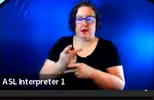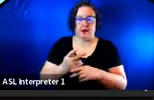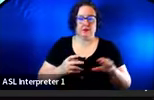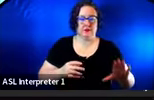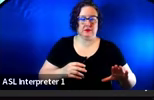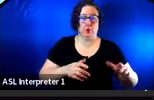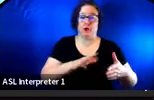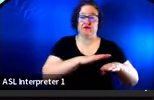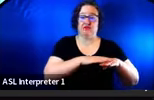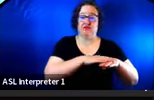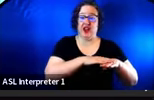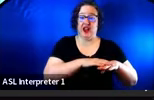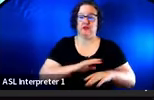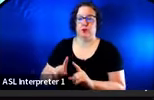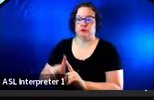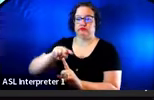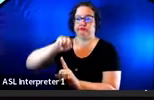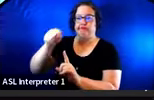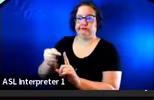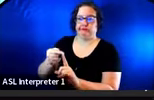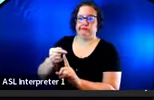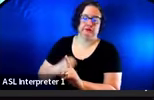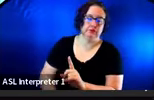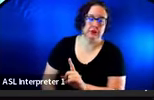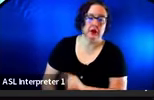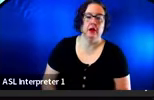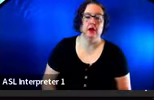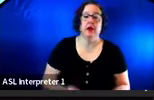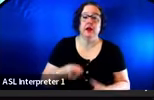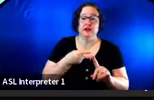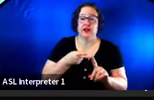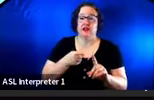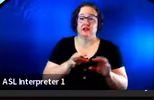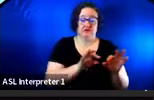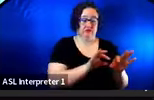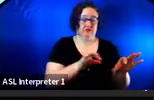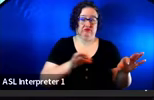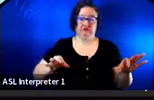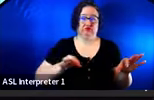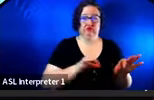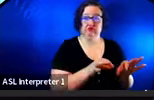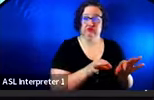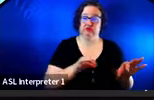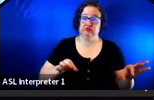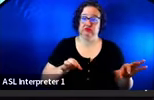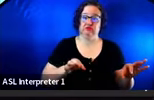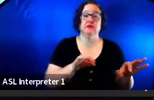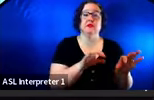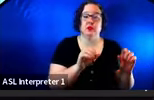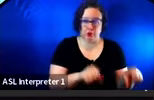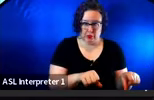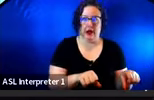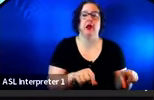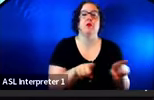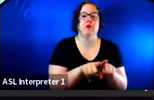can adjust out from the center of the device. So it can be customized. These are mountable as well, which